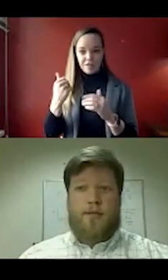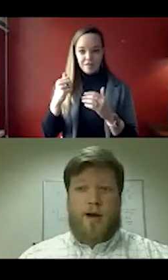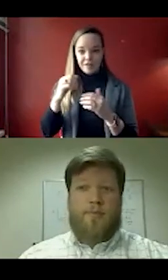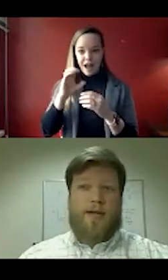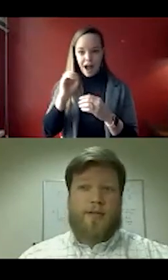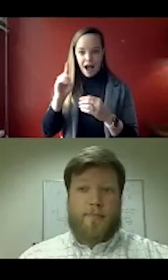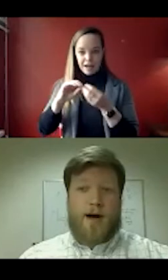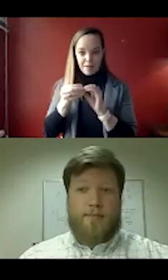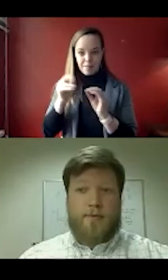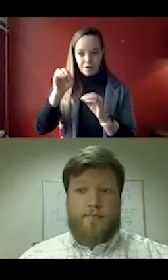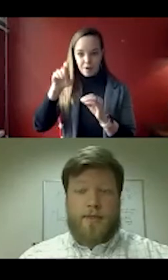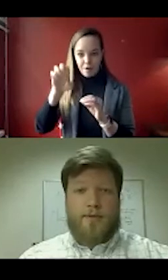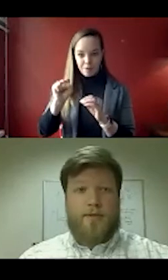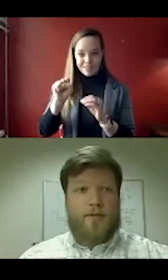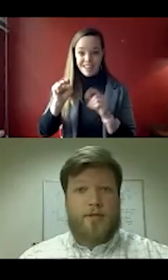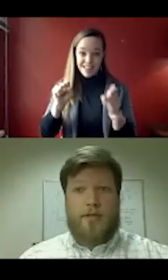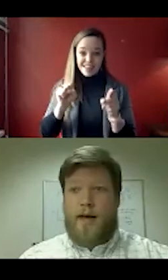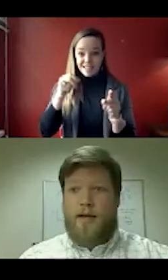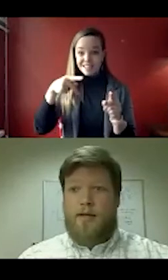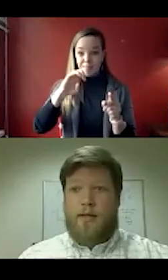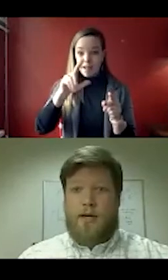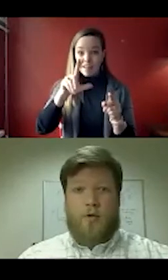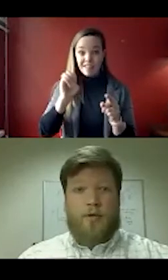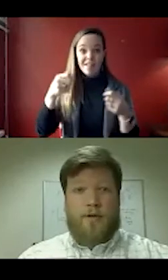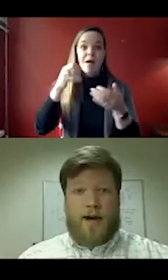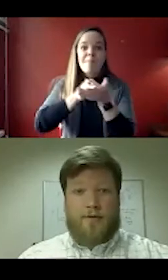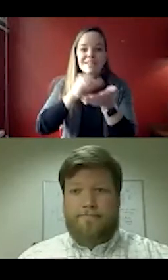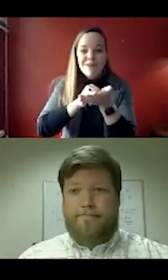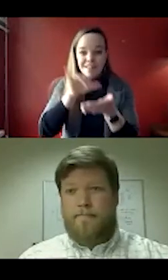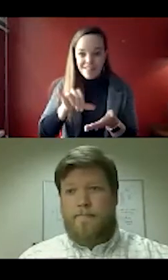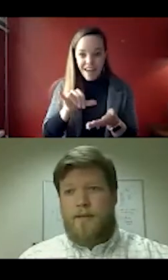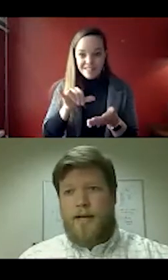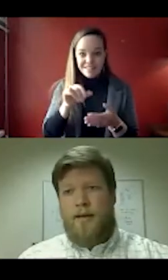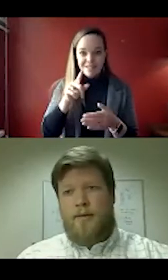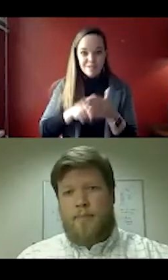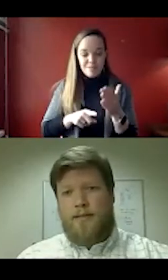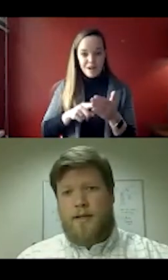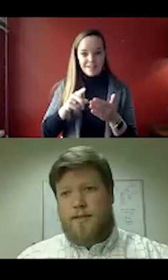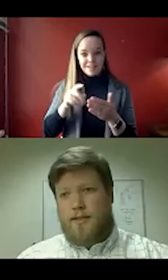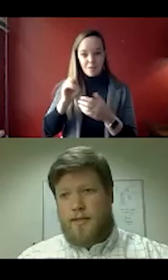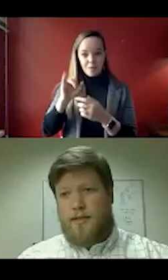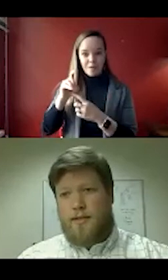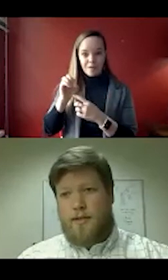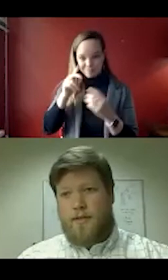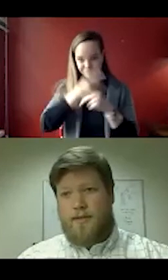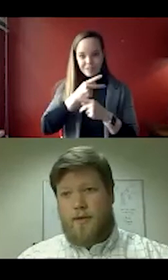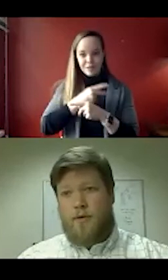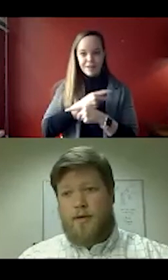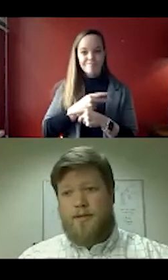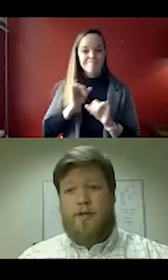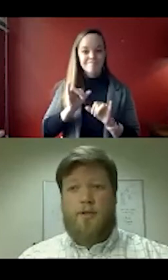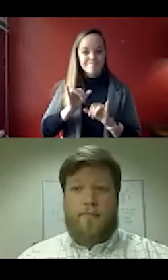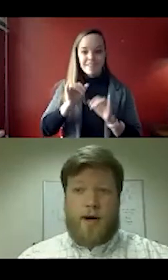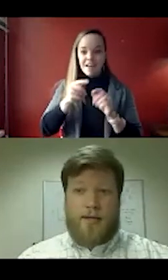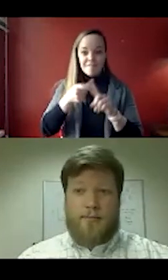this problem is actually impossible. And that was the solution that Leonhard Euler figured out. That based on the statistics of this network,